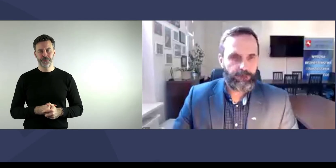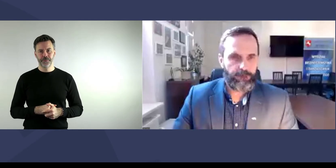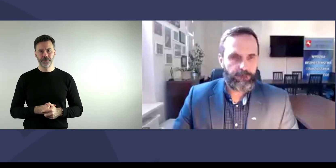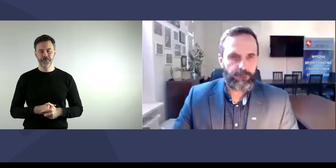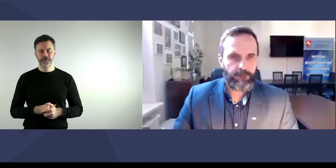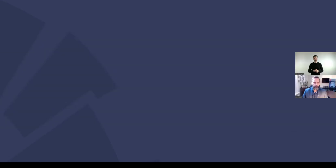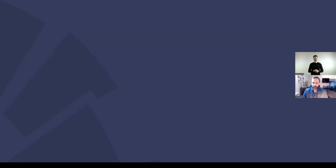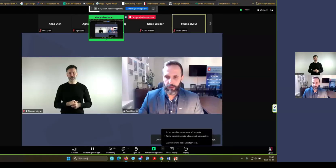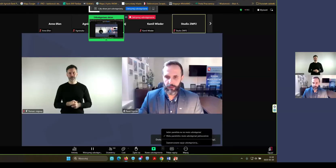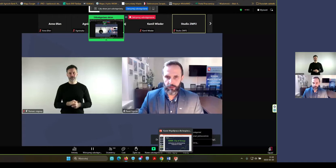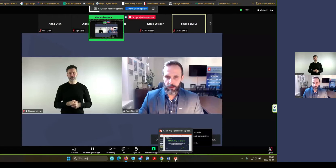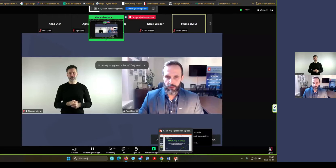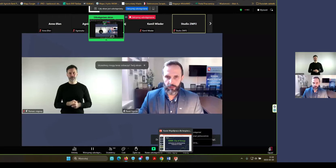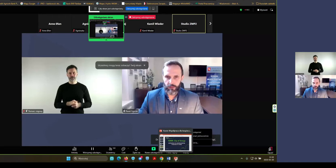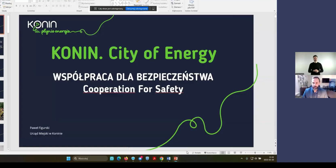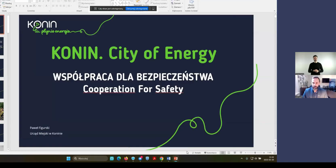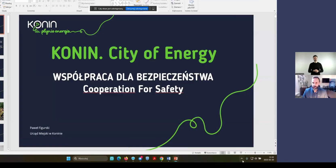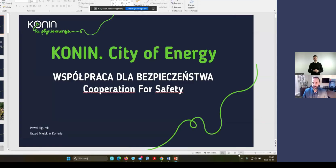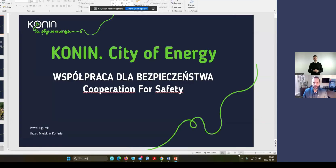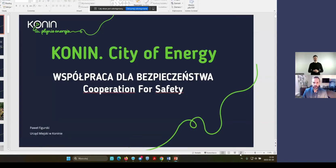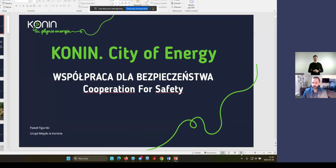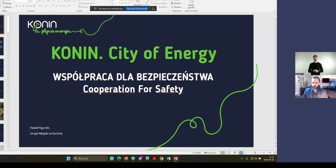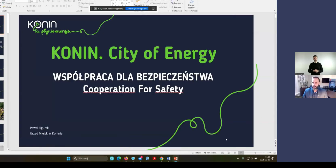Just a second. Let me show the presentation.